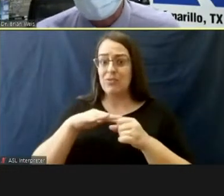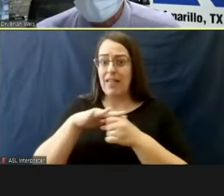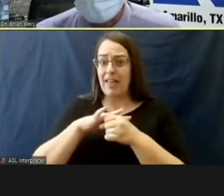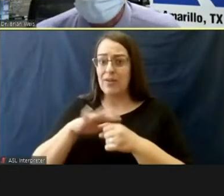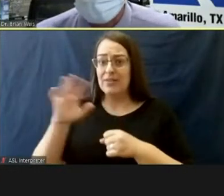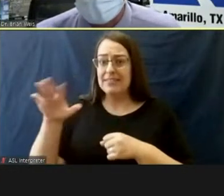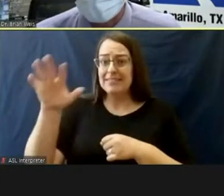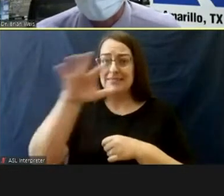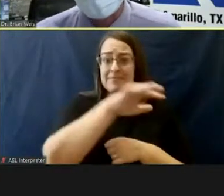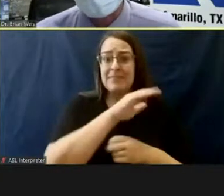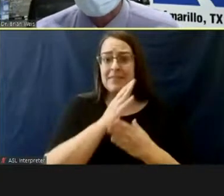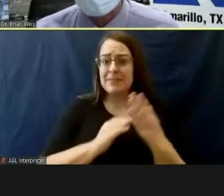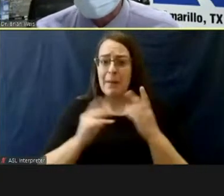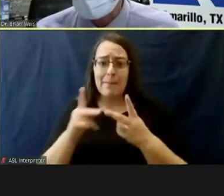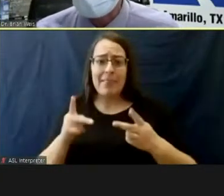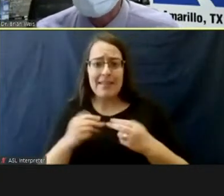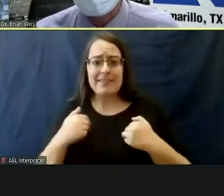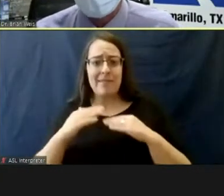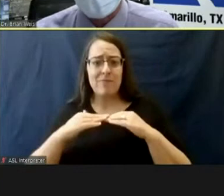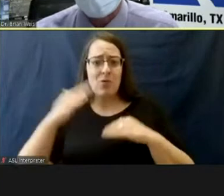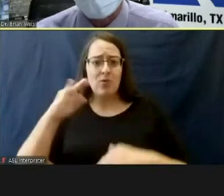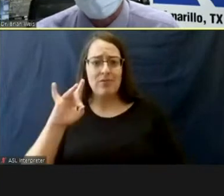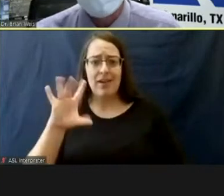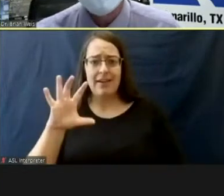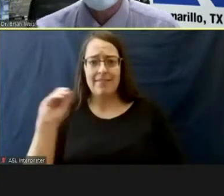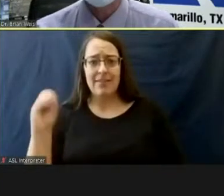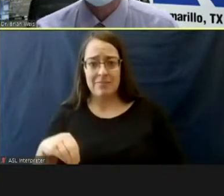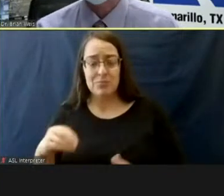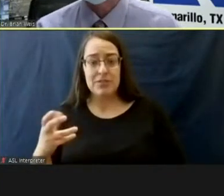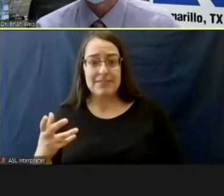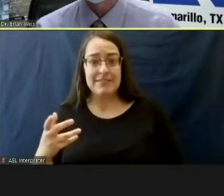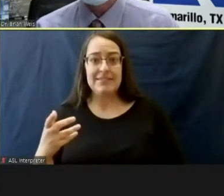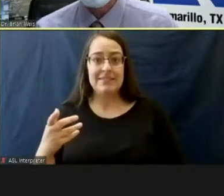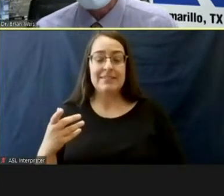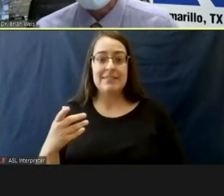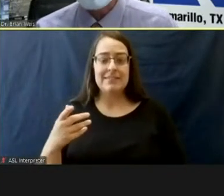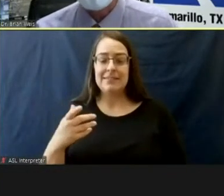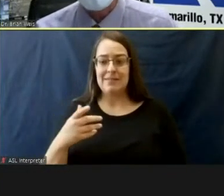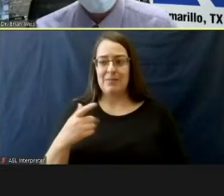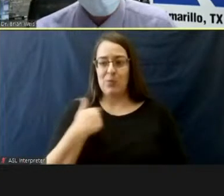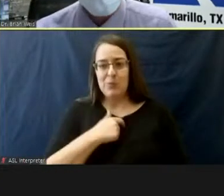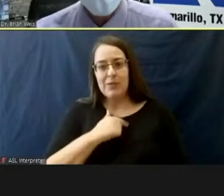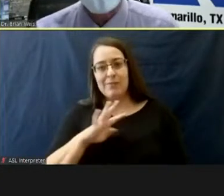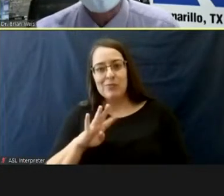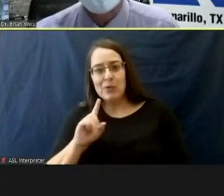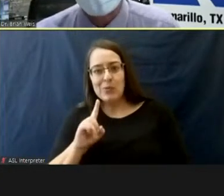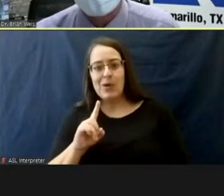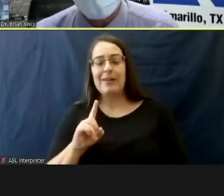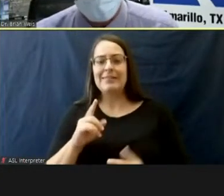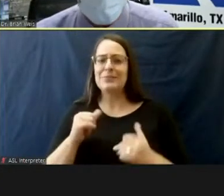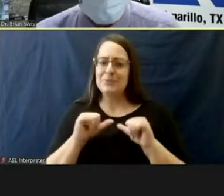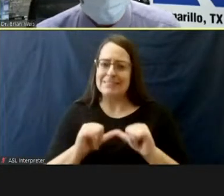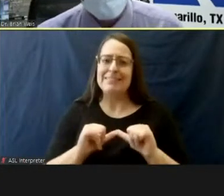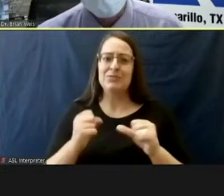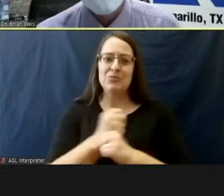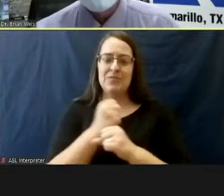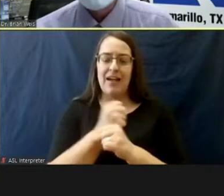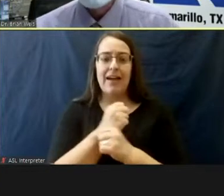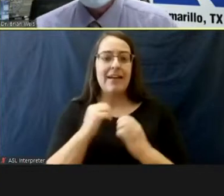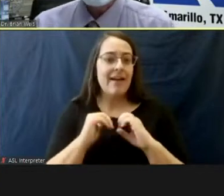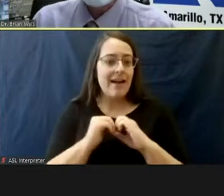over 85% if we're going to get that 75% average. So please help us all fight this by getting your